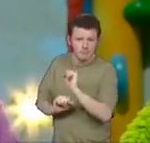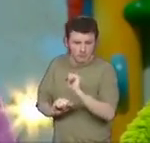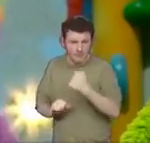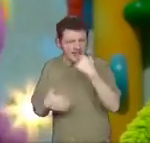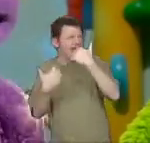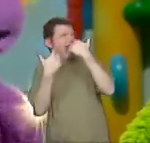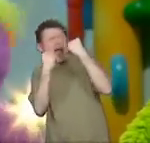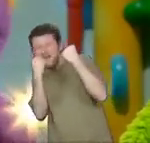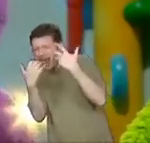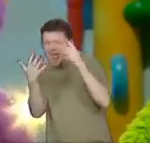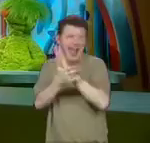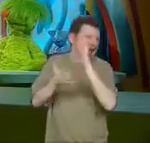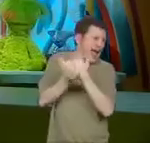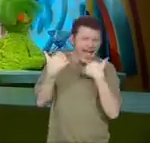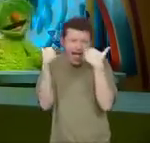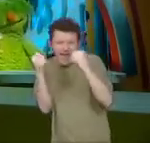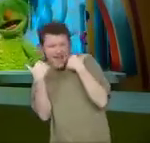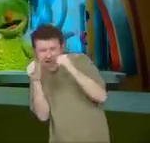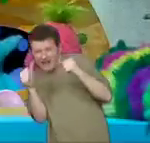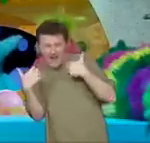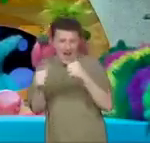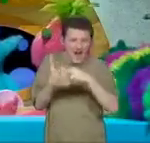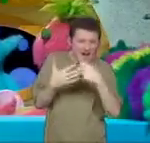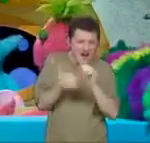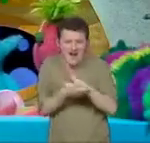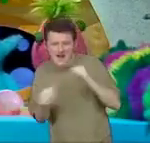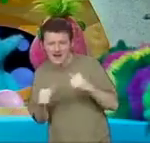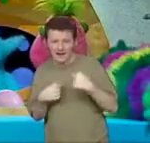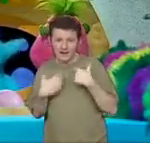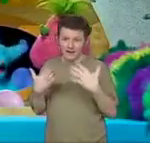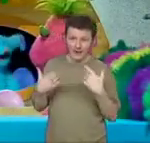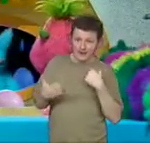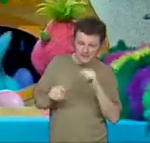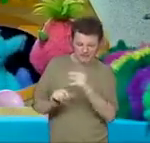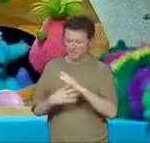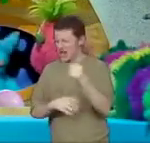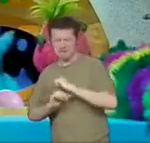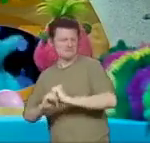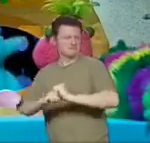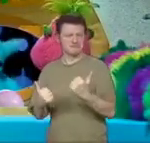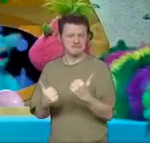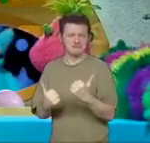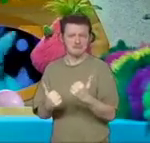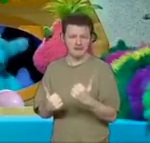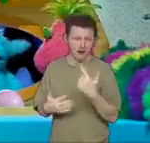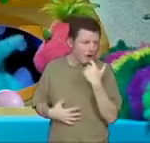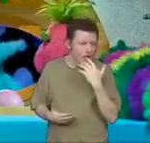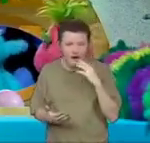way as hoobs do. Hoob, hoob, hooray! Oh, yes, tiddlypeeps